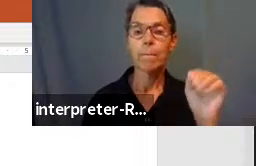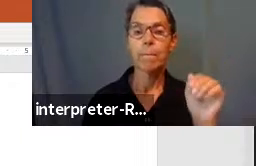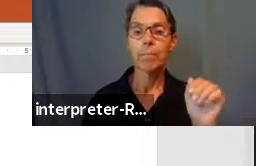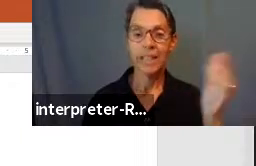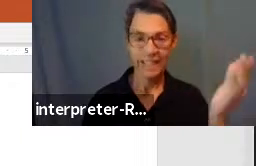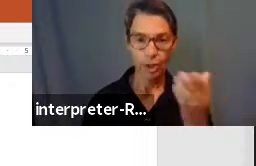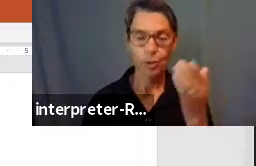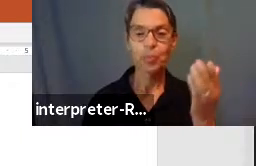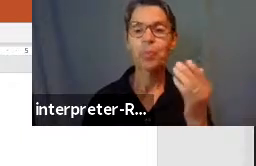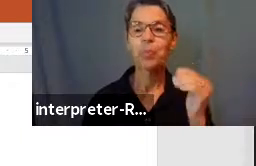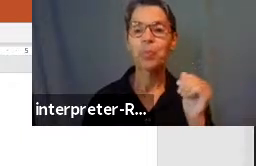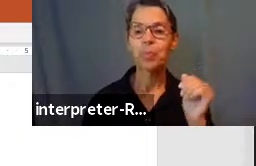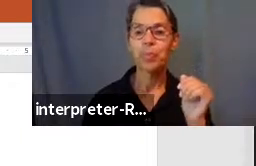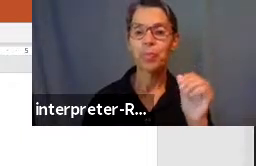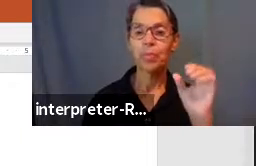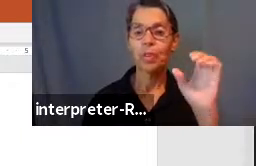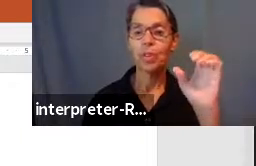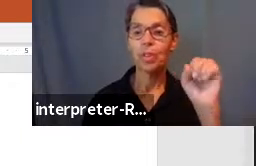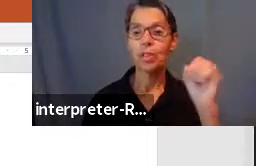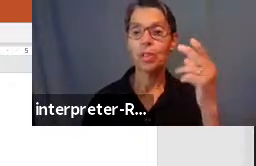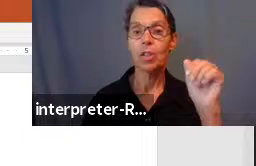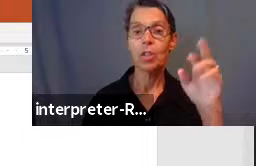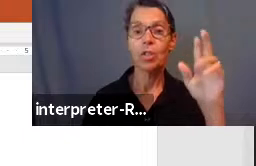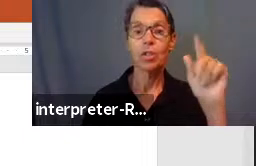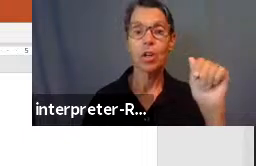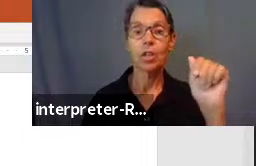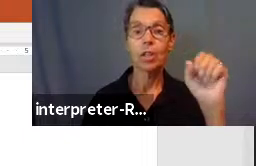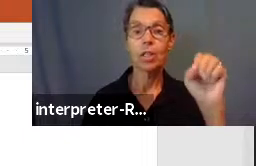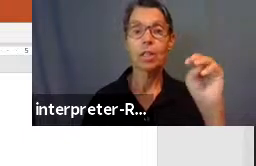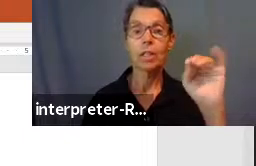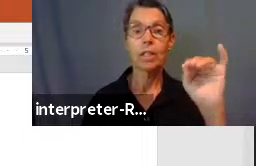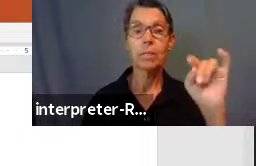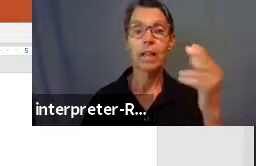Here. Charla Smith,